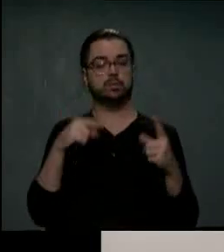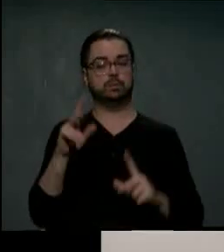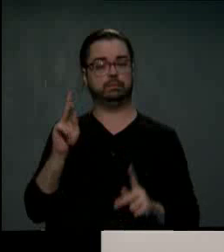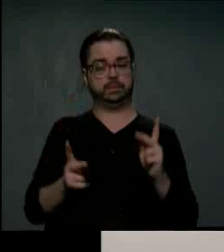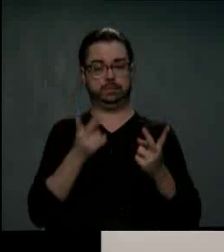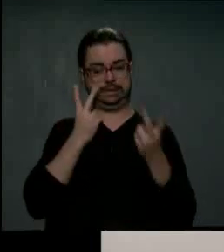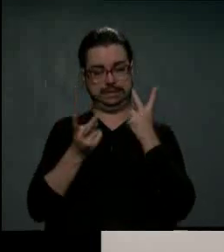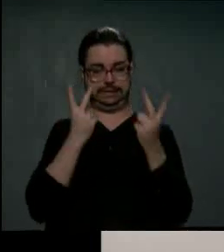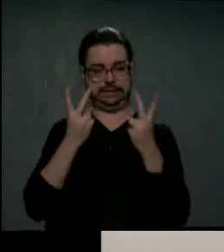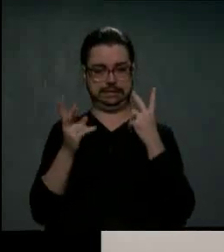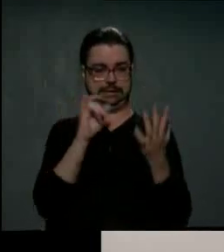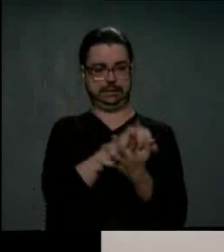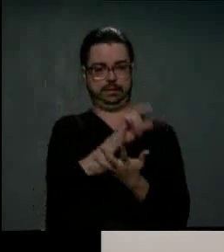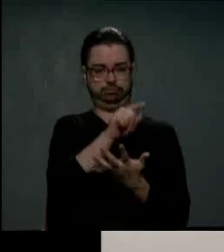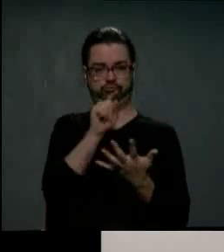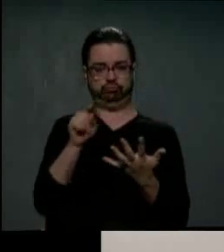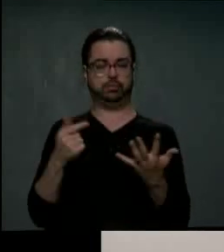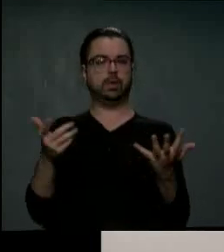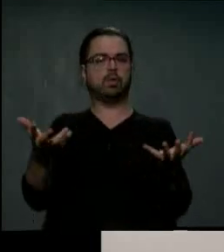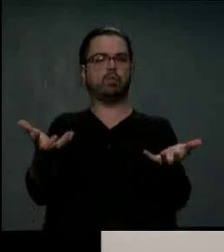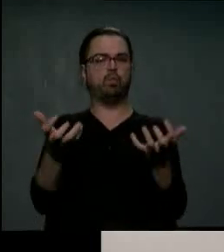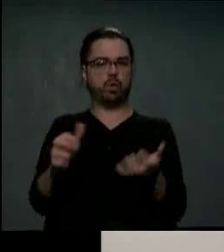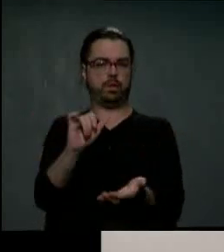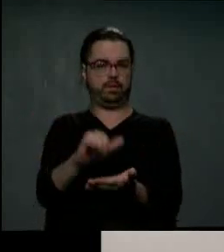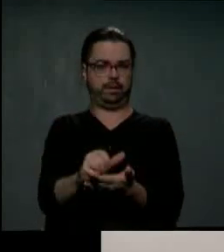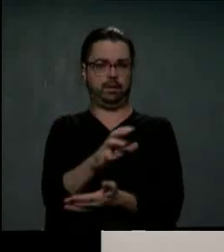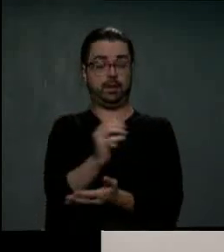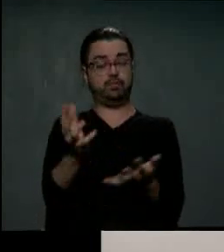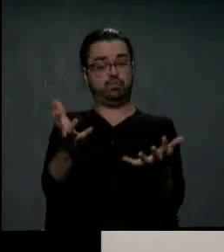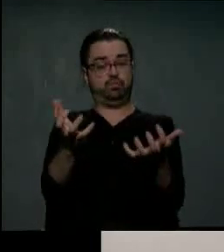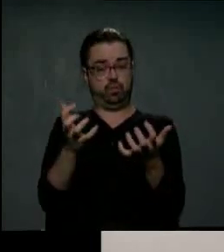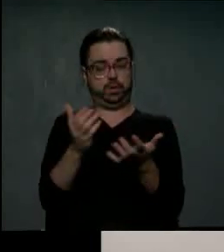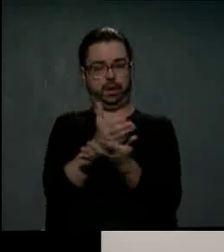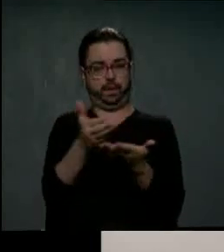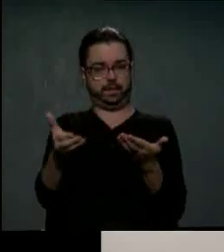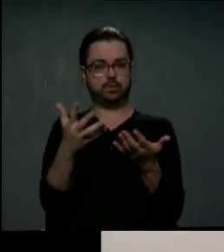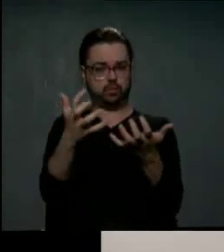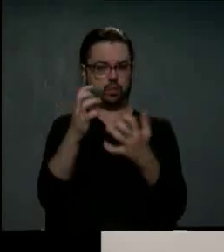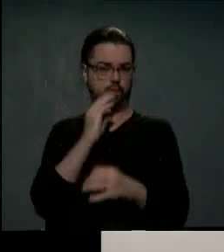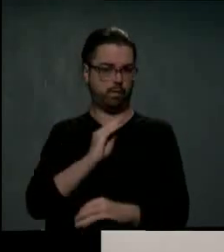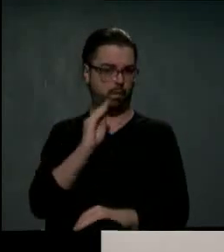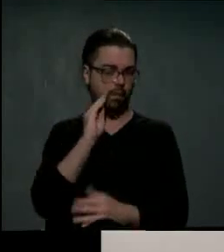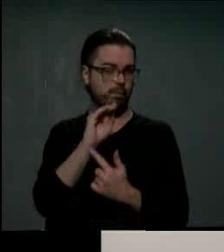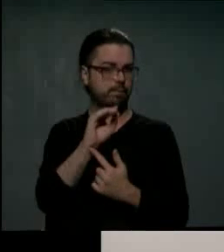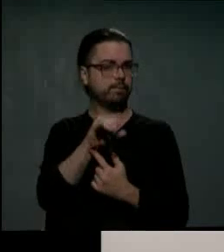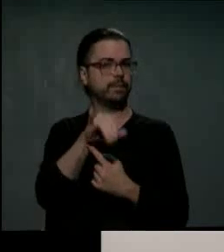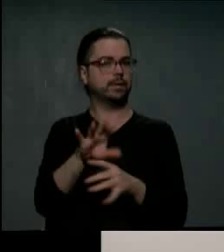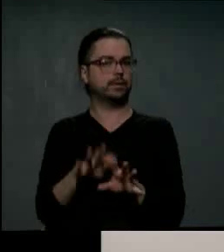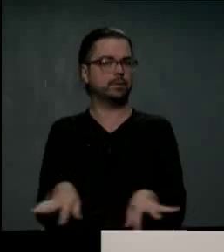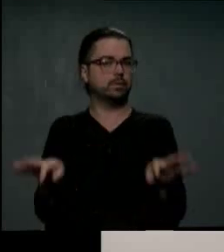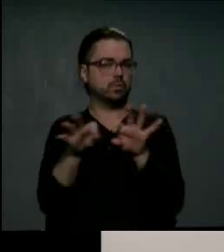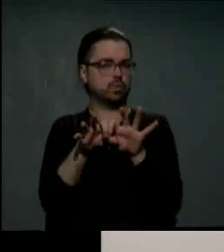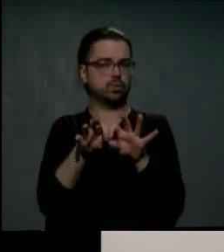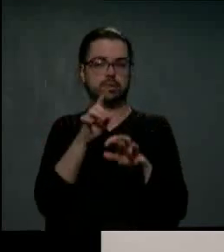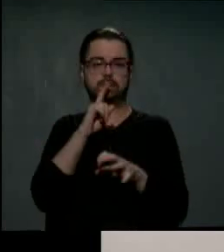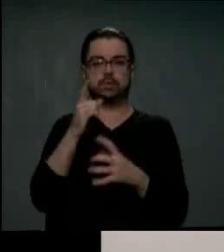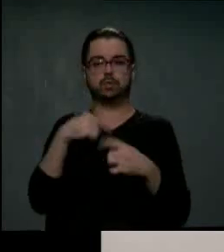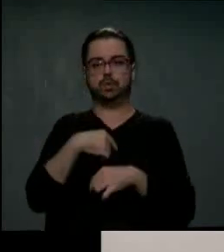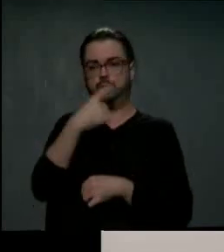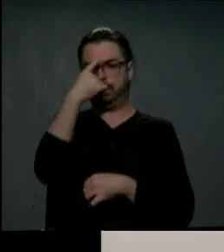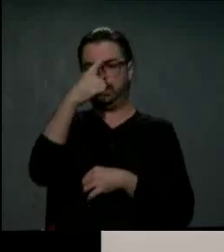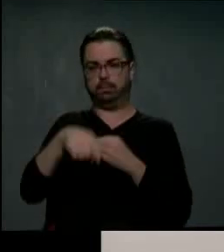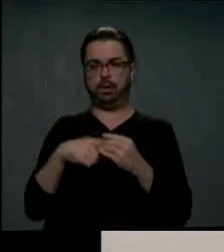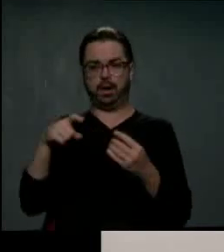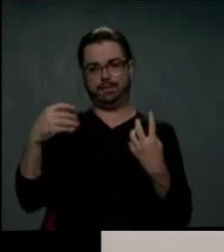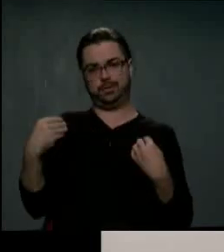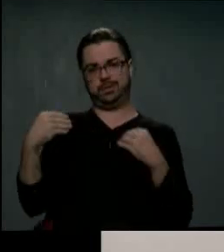these things, they want those things. And wanting homes is important, especially when you think about, having to